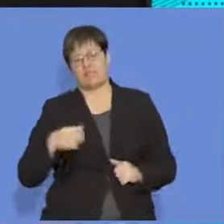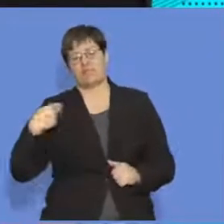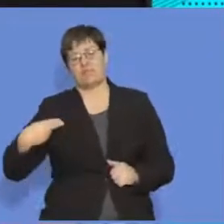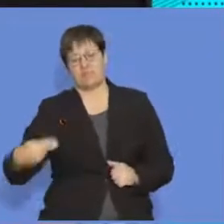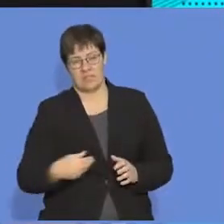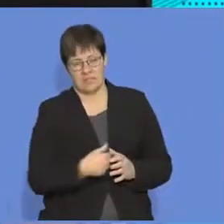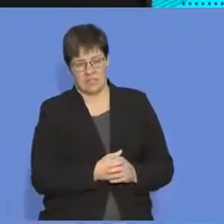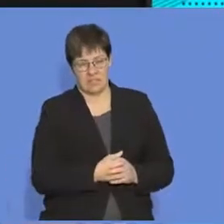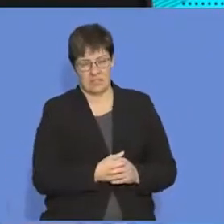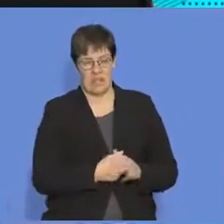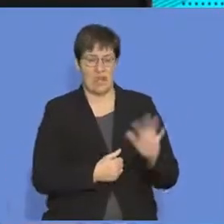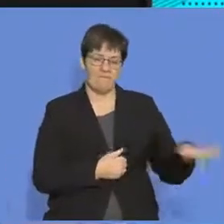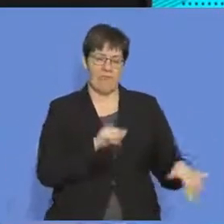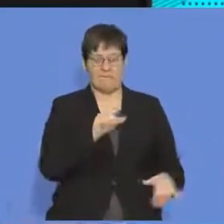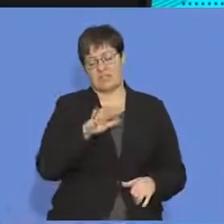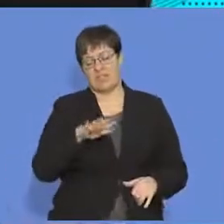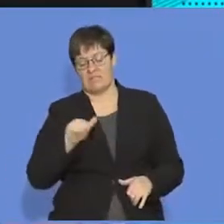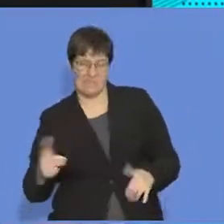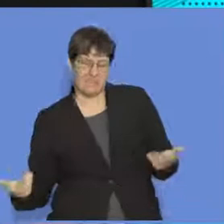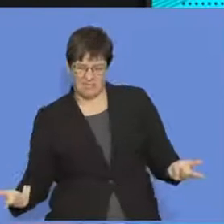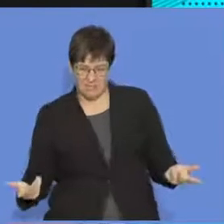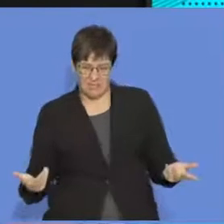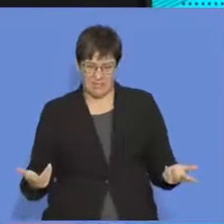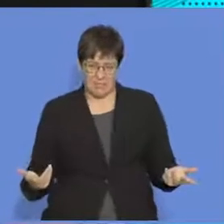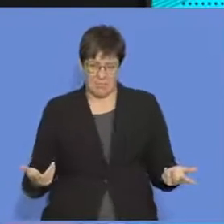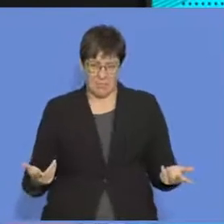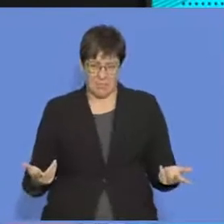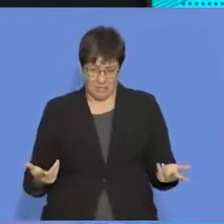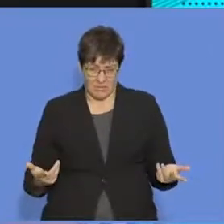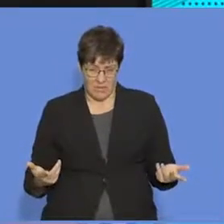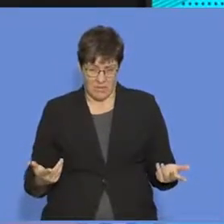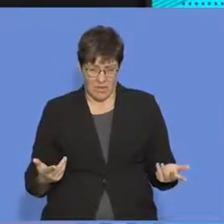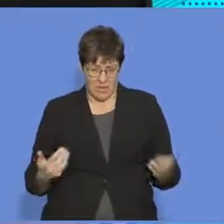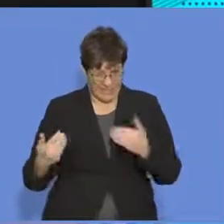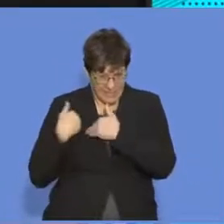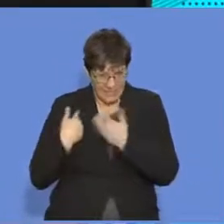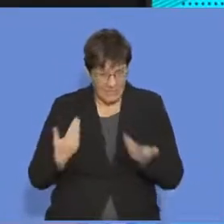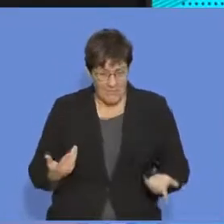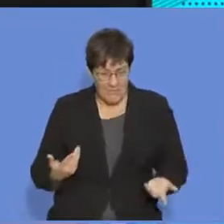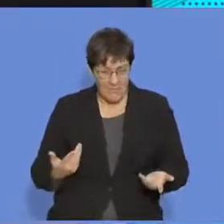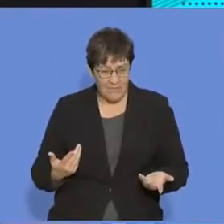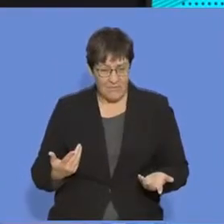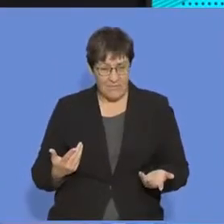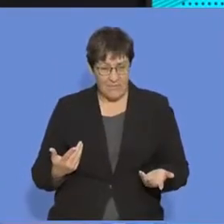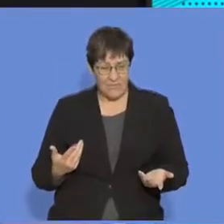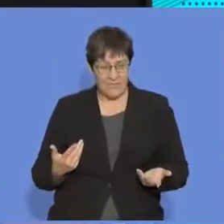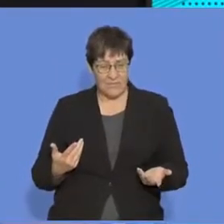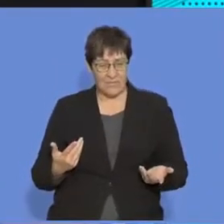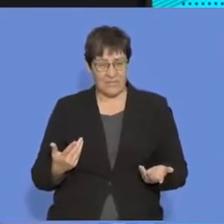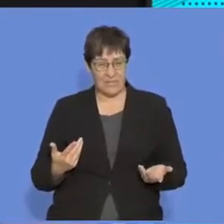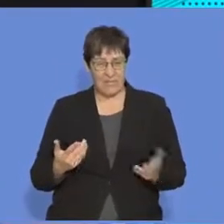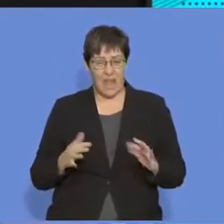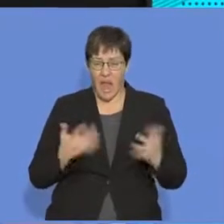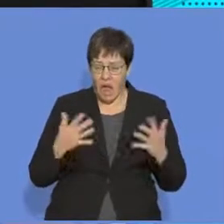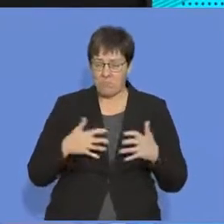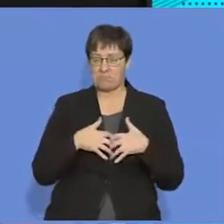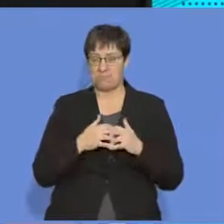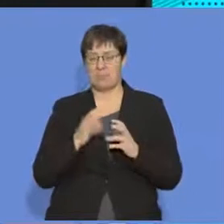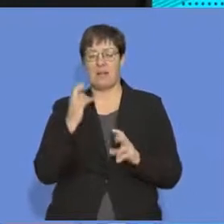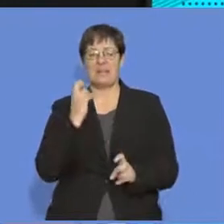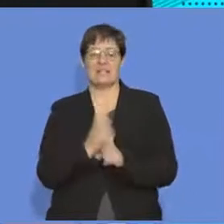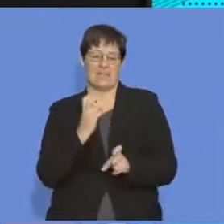and 6. But ask yourself, is that password secured? How do you make